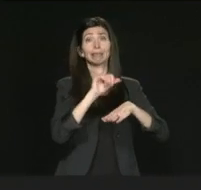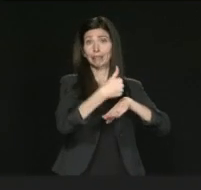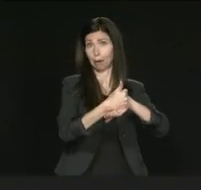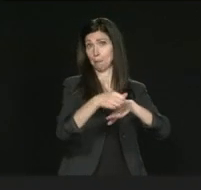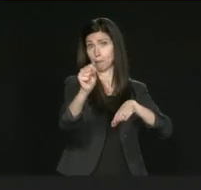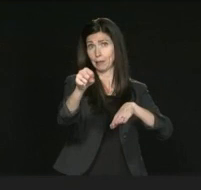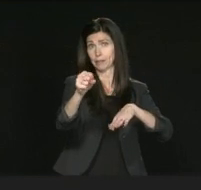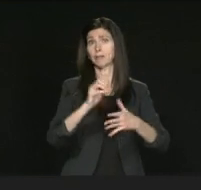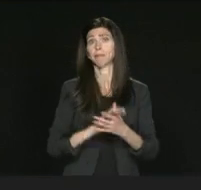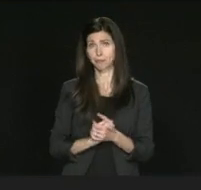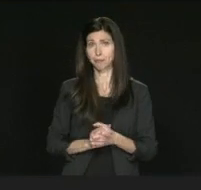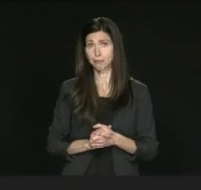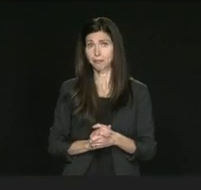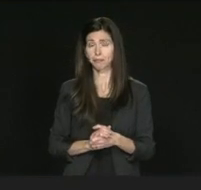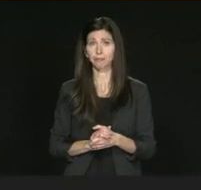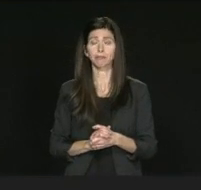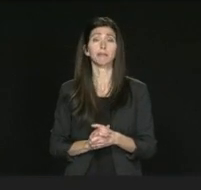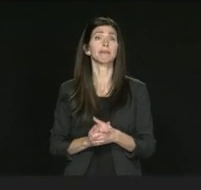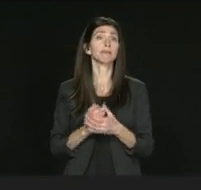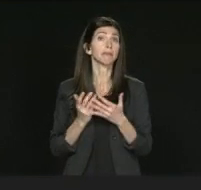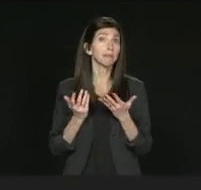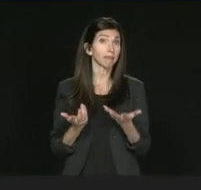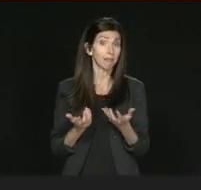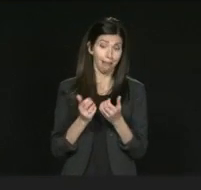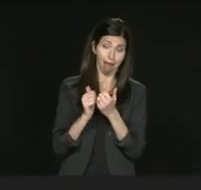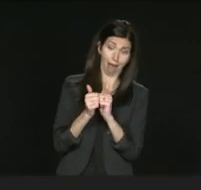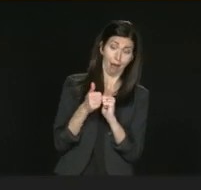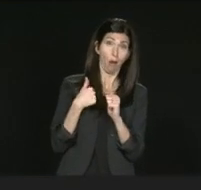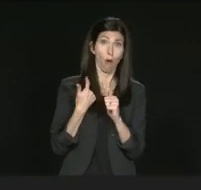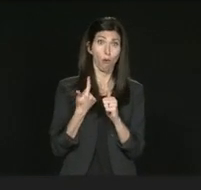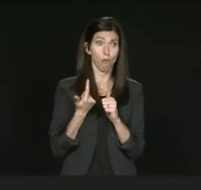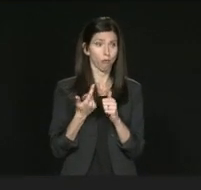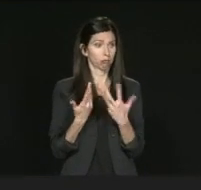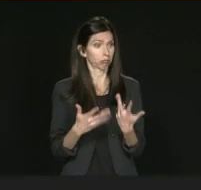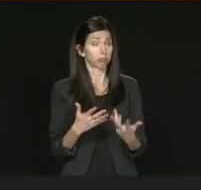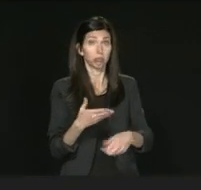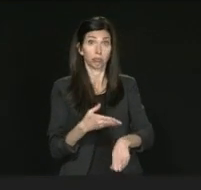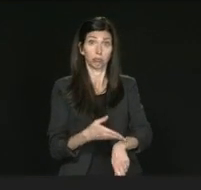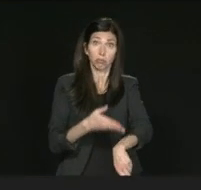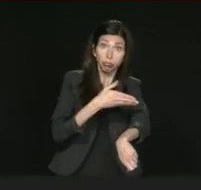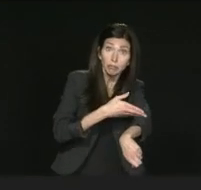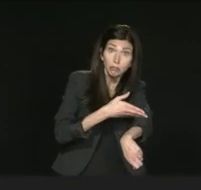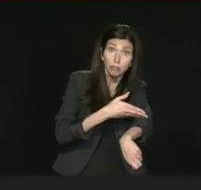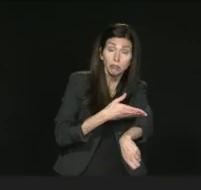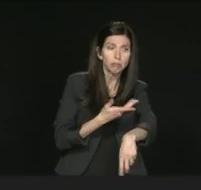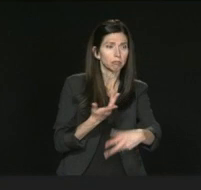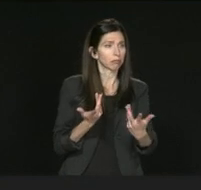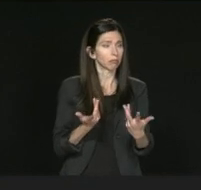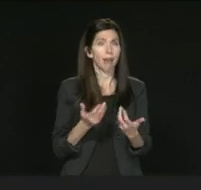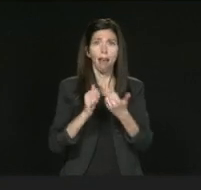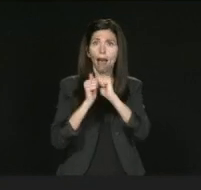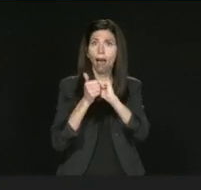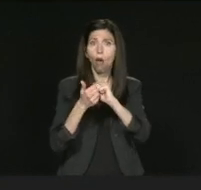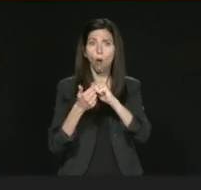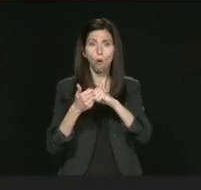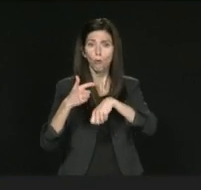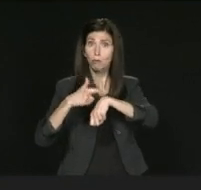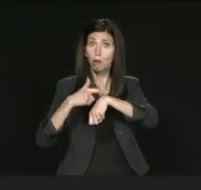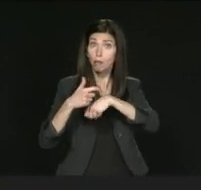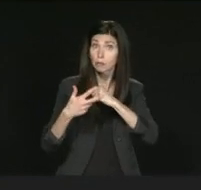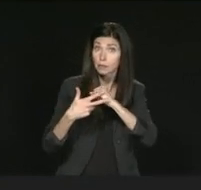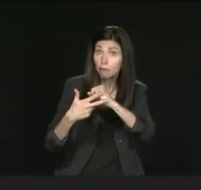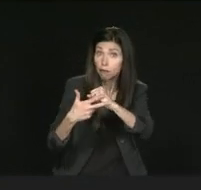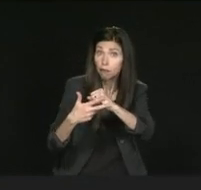make it maybe even more effective and more efficient? Some of the discussions have been about whether certain